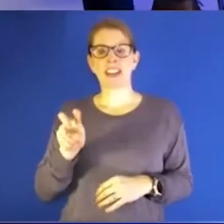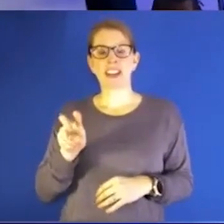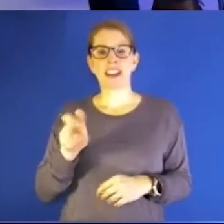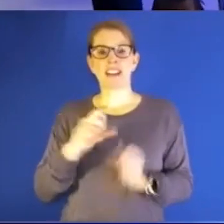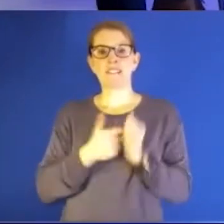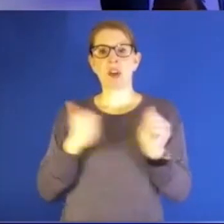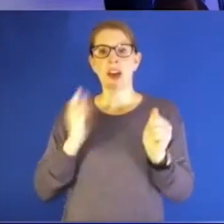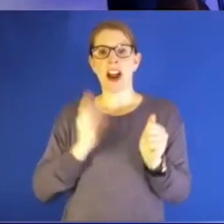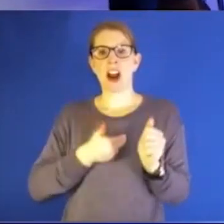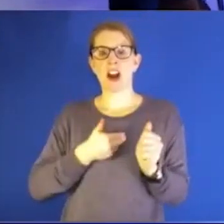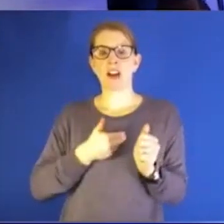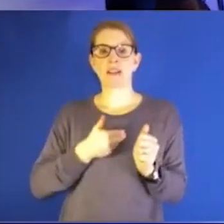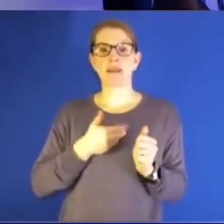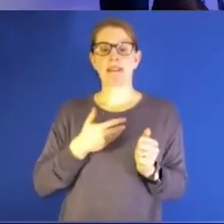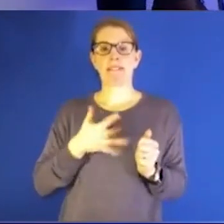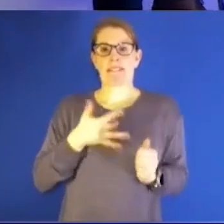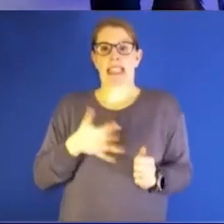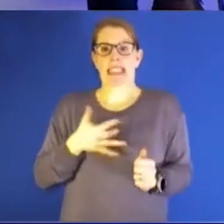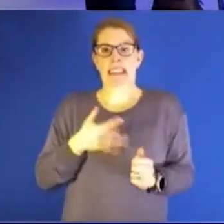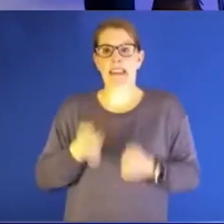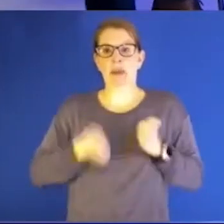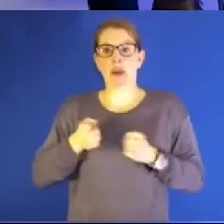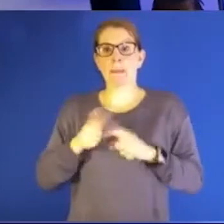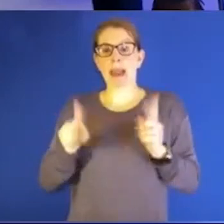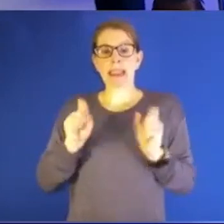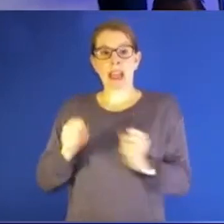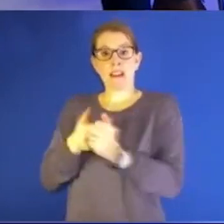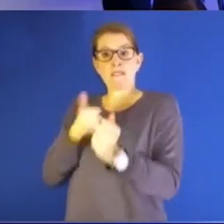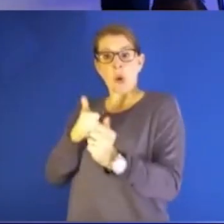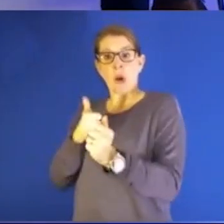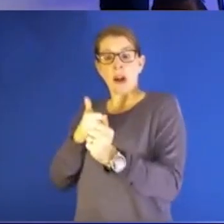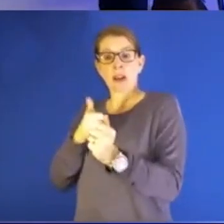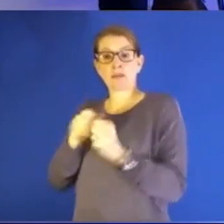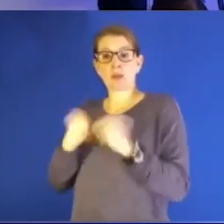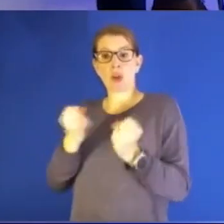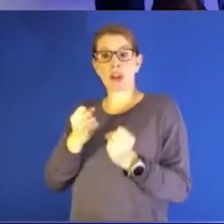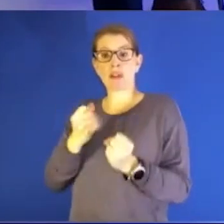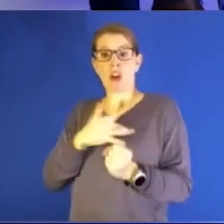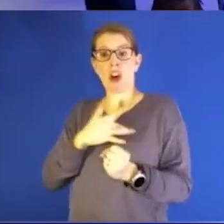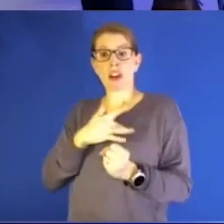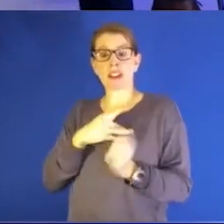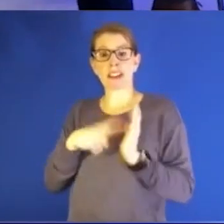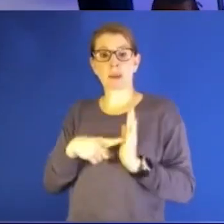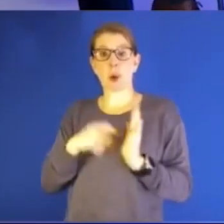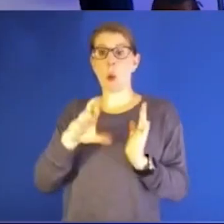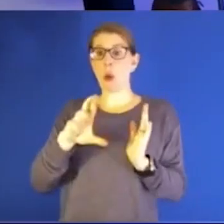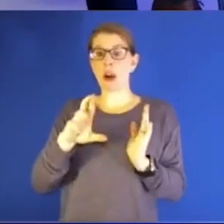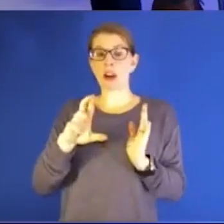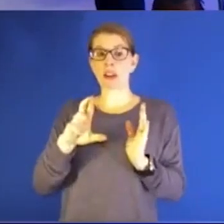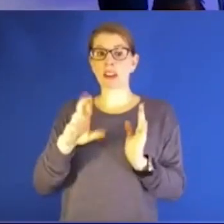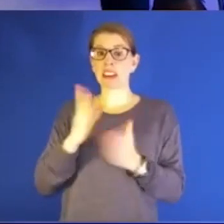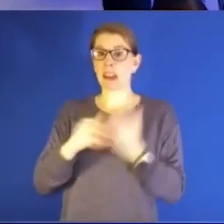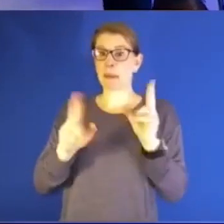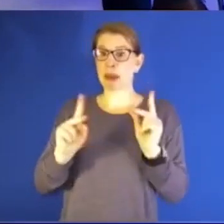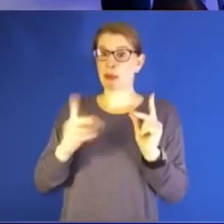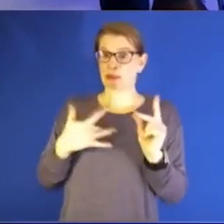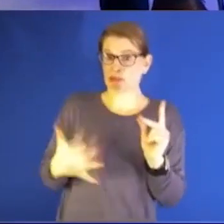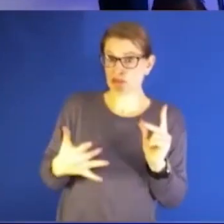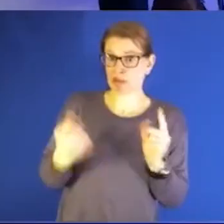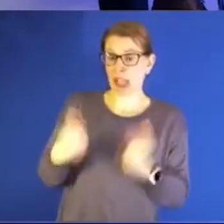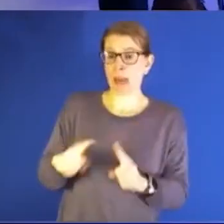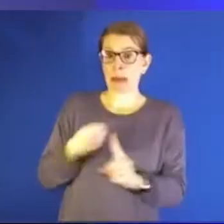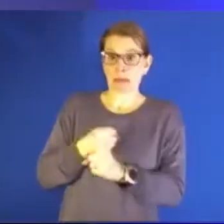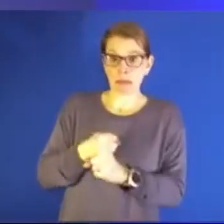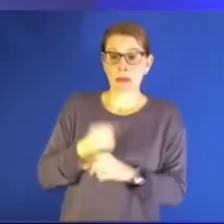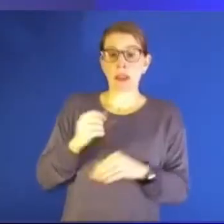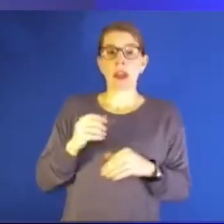emotions, but can we avoid broken heart syndrome any possible way? Or are some people more prone to it than others? Yeah, so certainly, again, postmenopausal